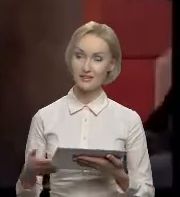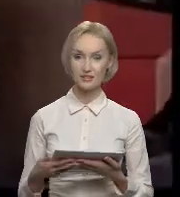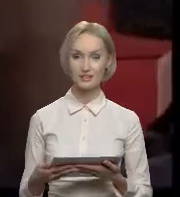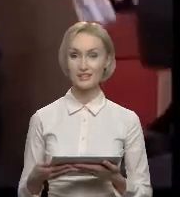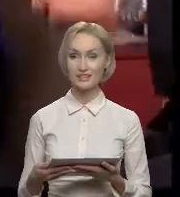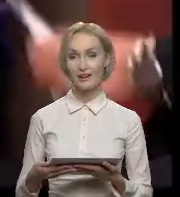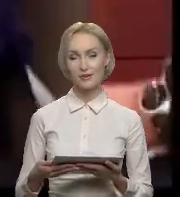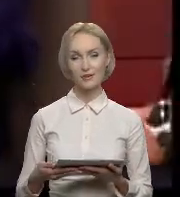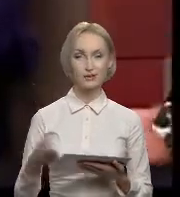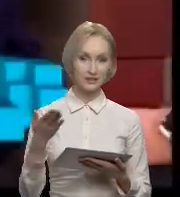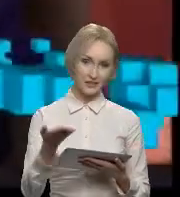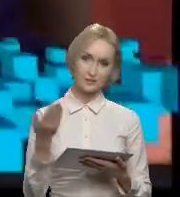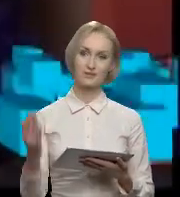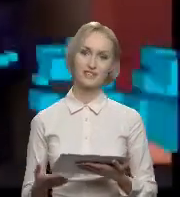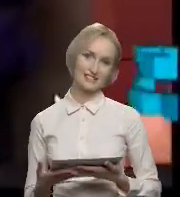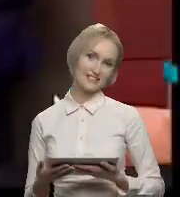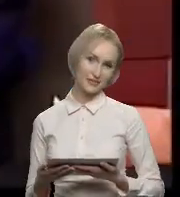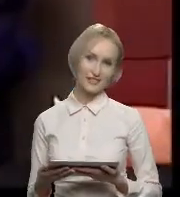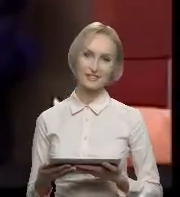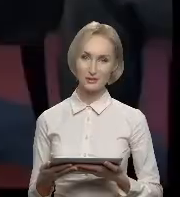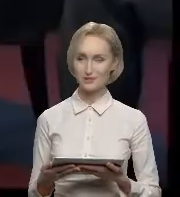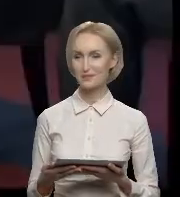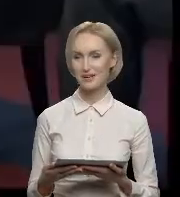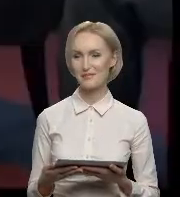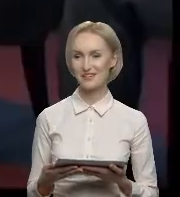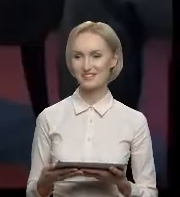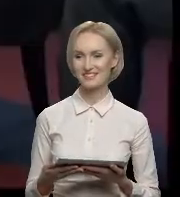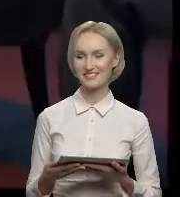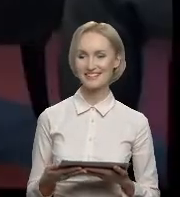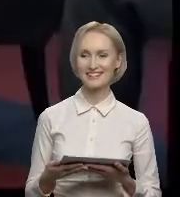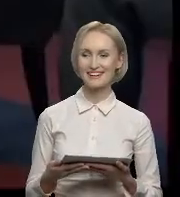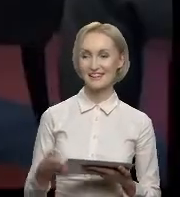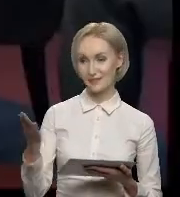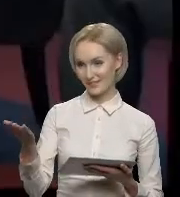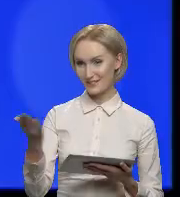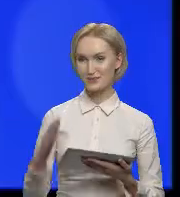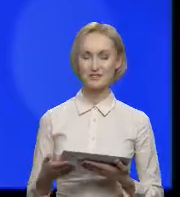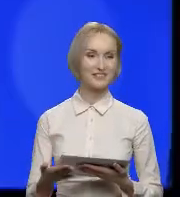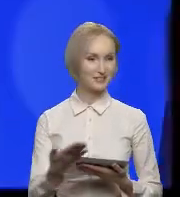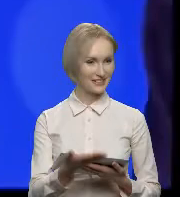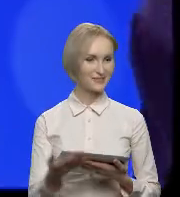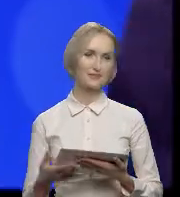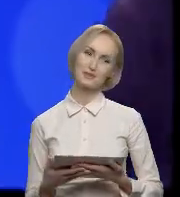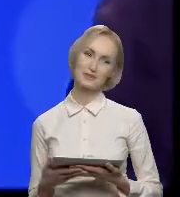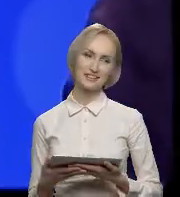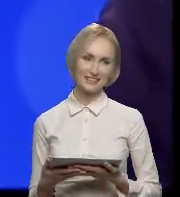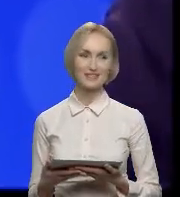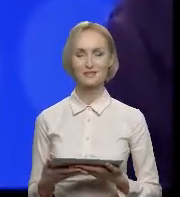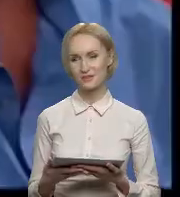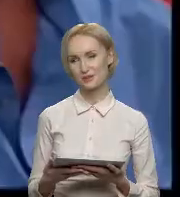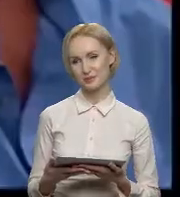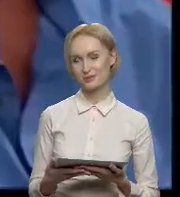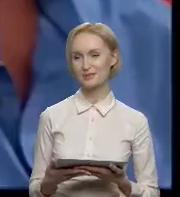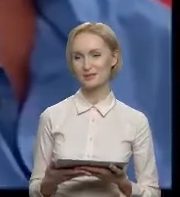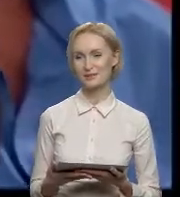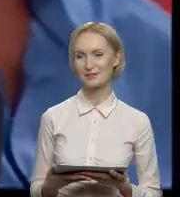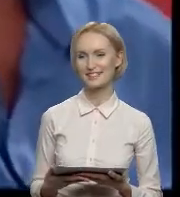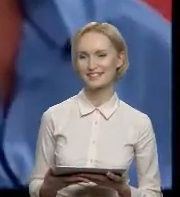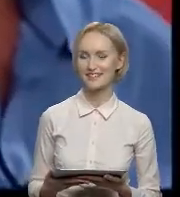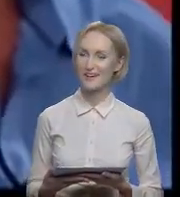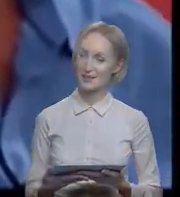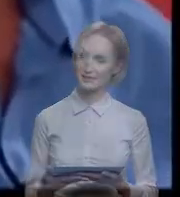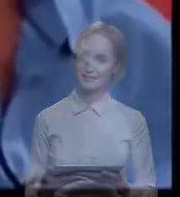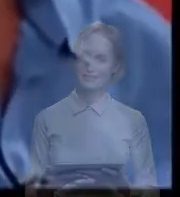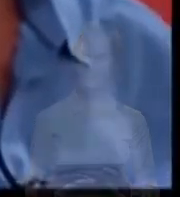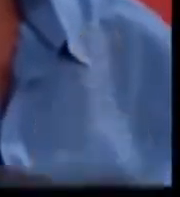Nene, you have some explaining to do right now. No, I don't. This is scientific fact. He's not the baby daddy. He's not